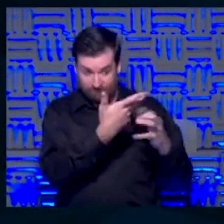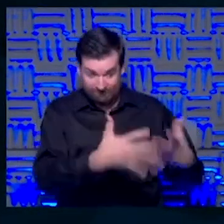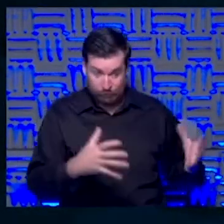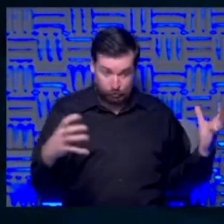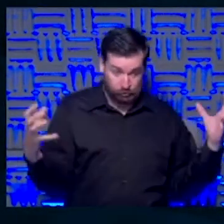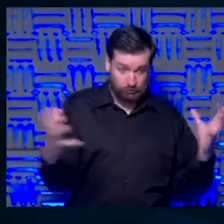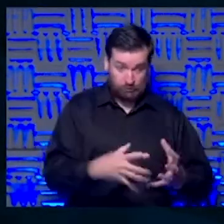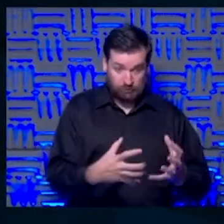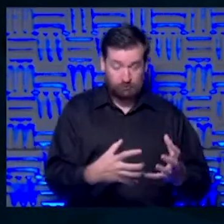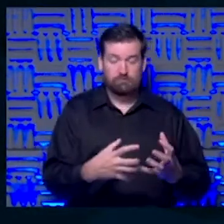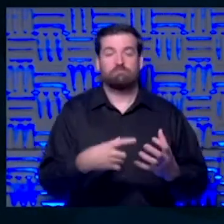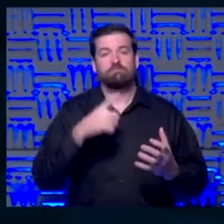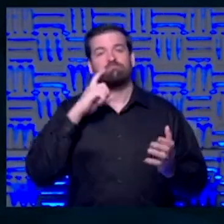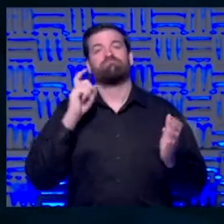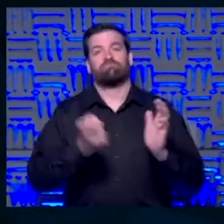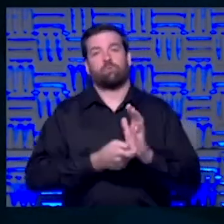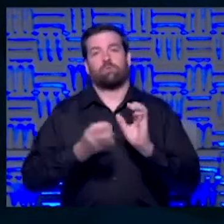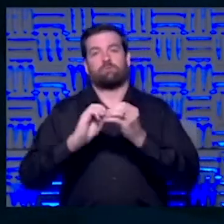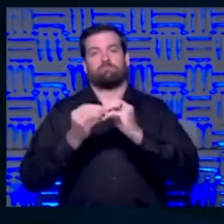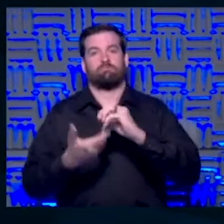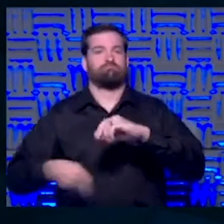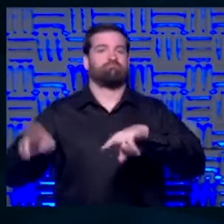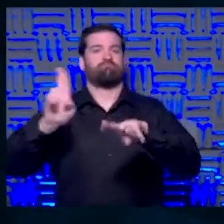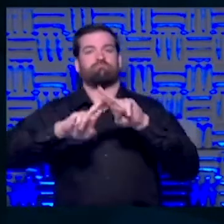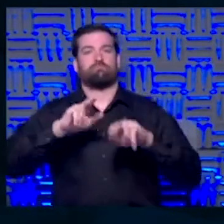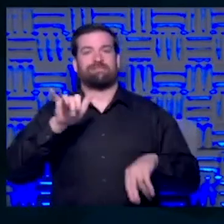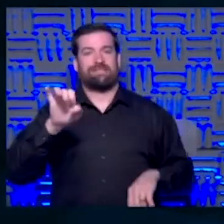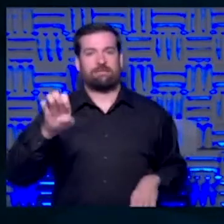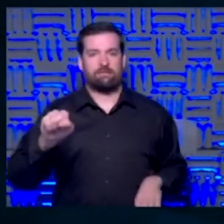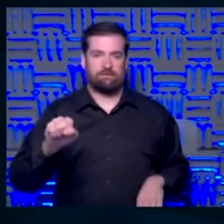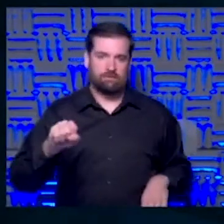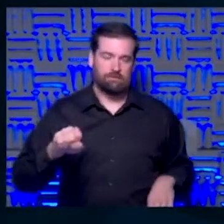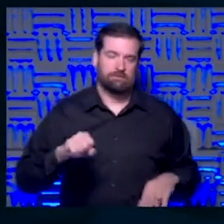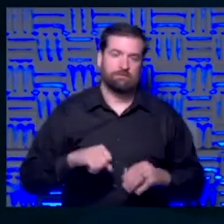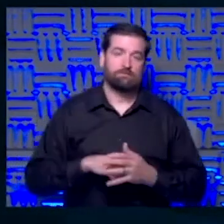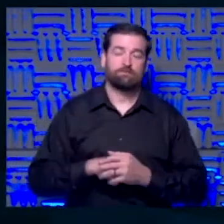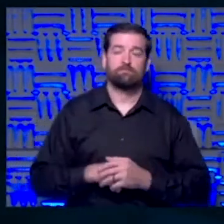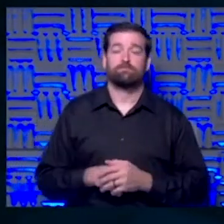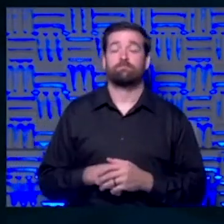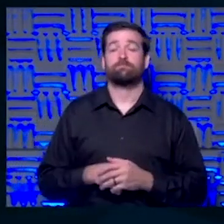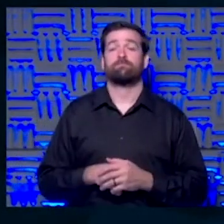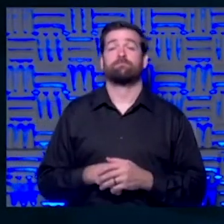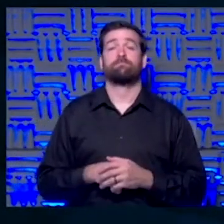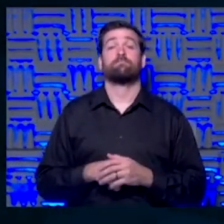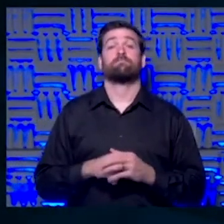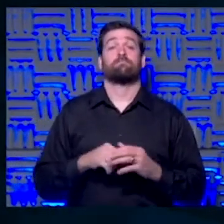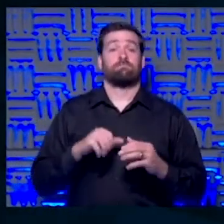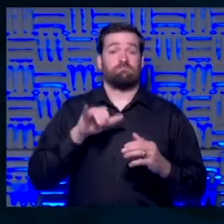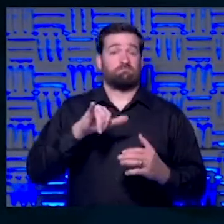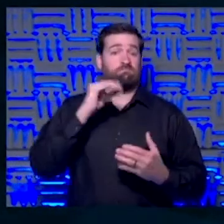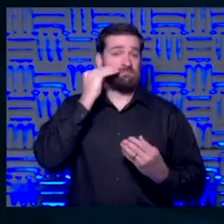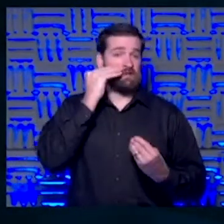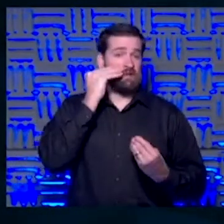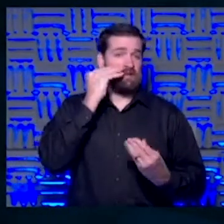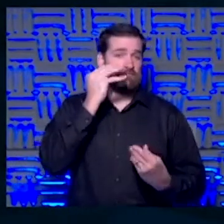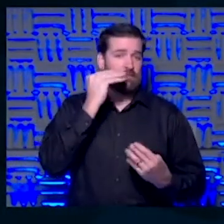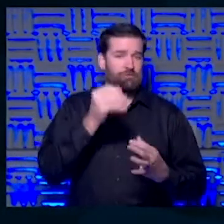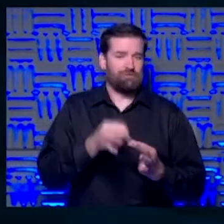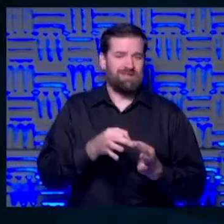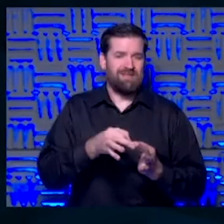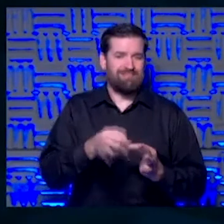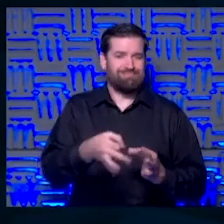gatherings or the gathering weekend is when the cases start materializing. The data entry lags just a little